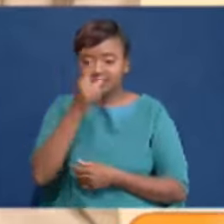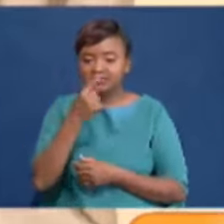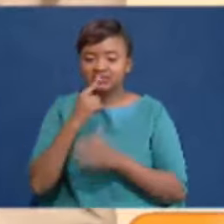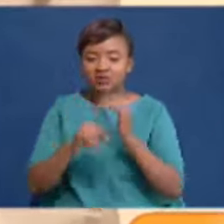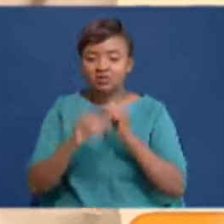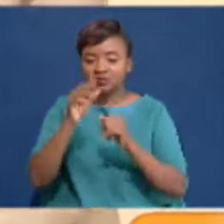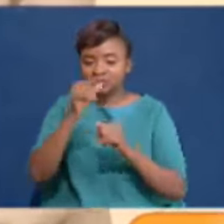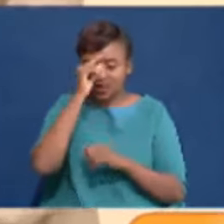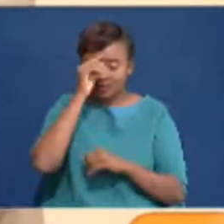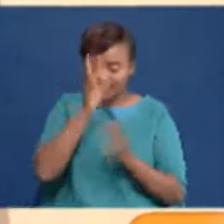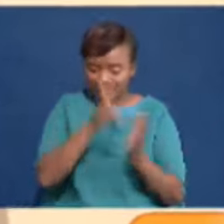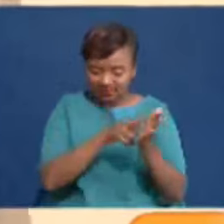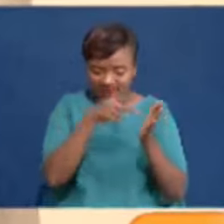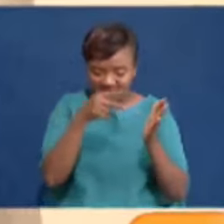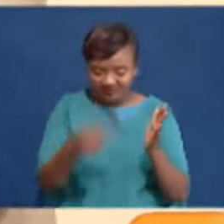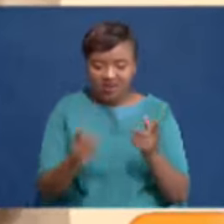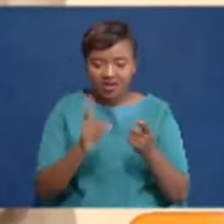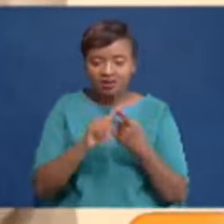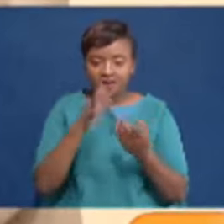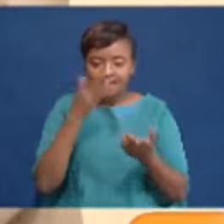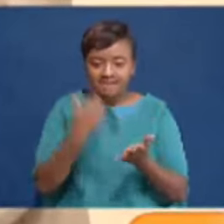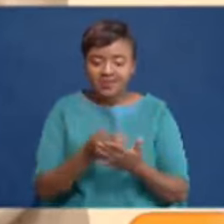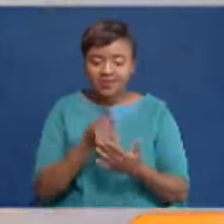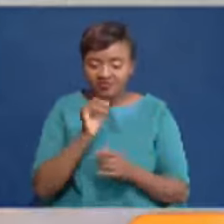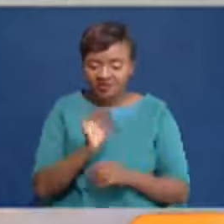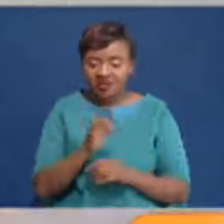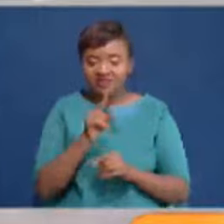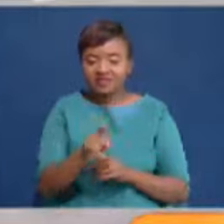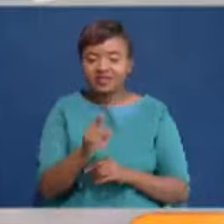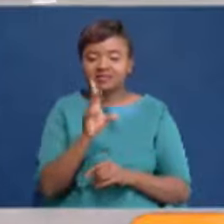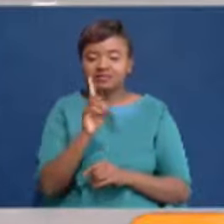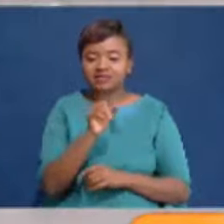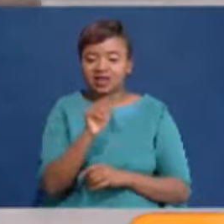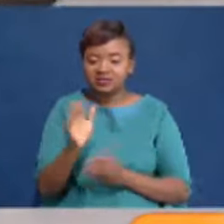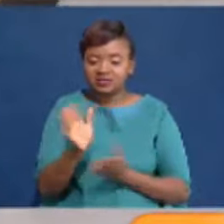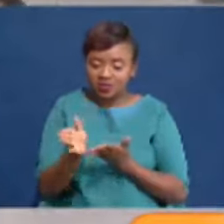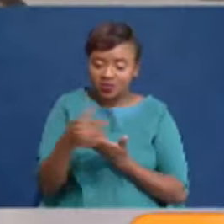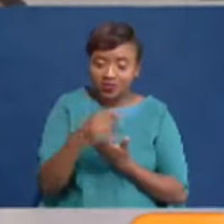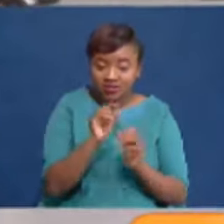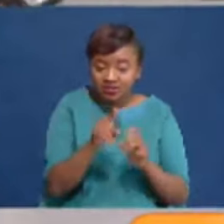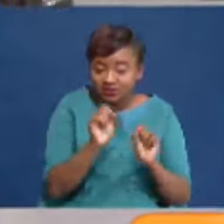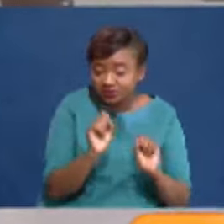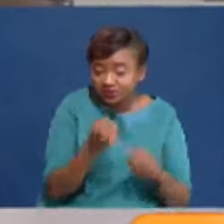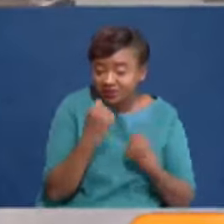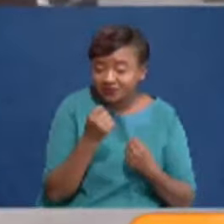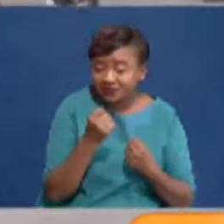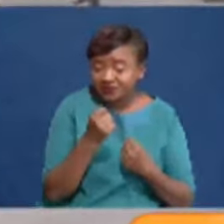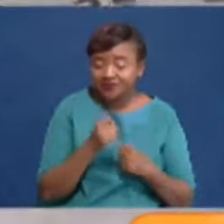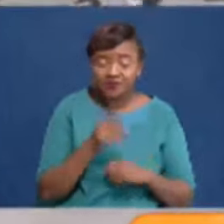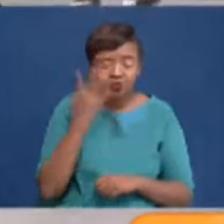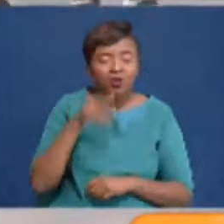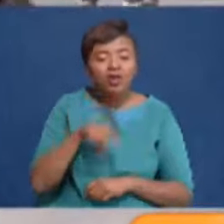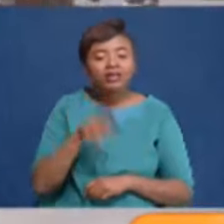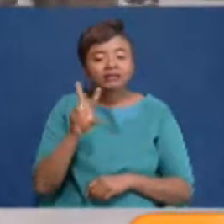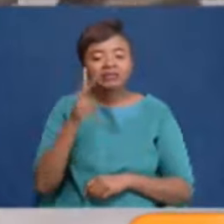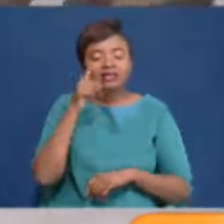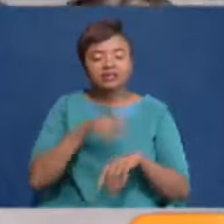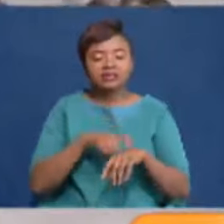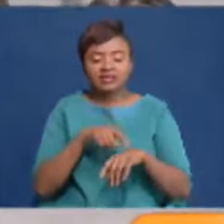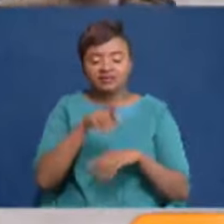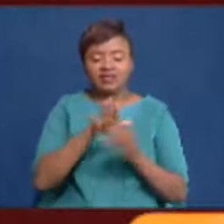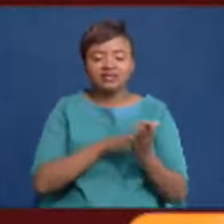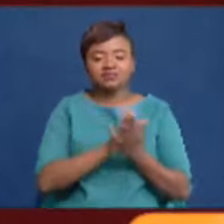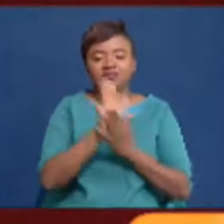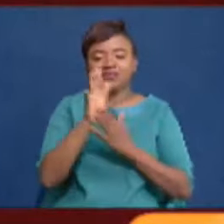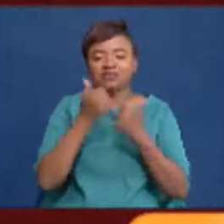to, among other things, prove the safety of the data being collected. This being the second time that the printing is running into